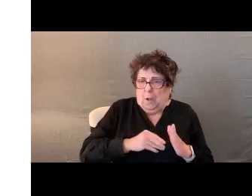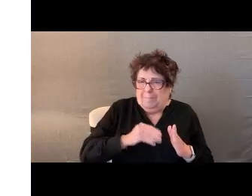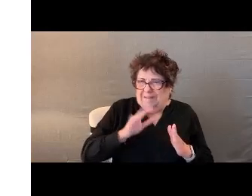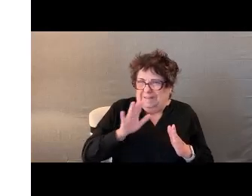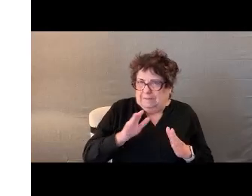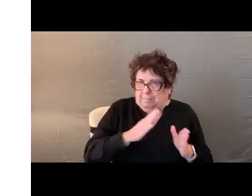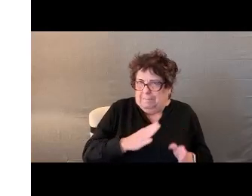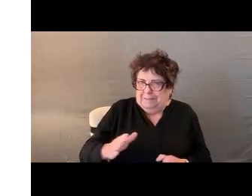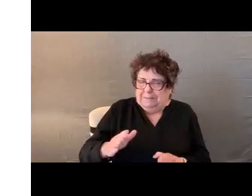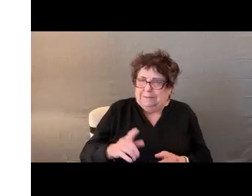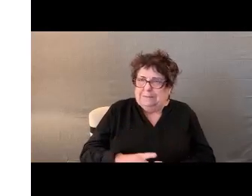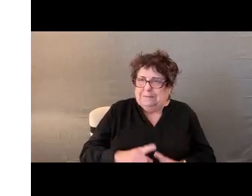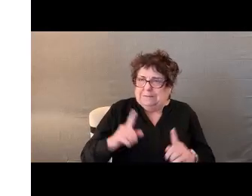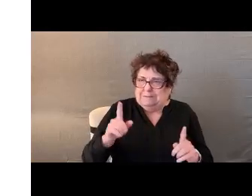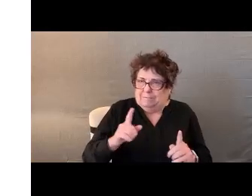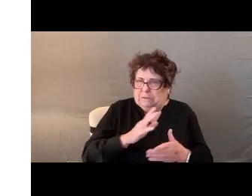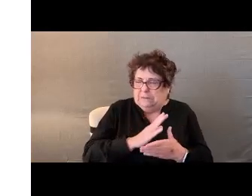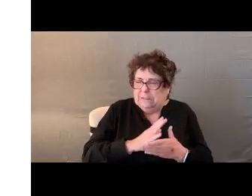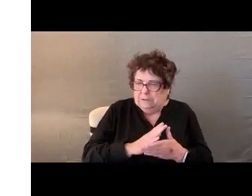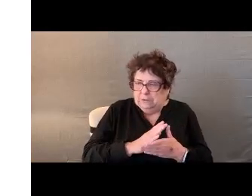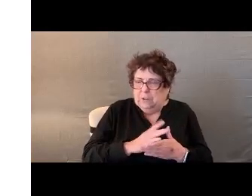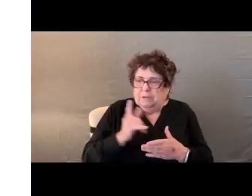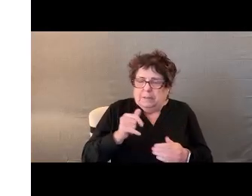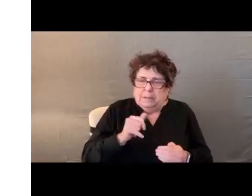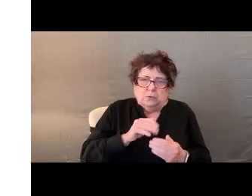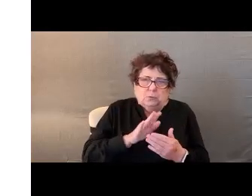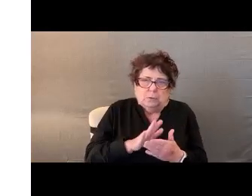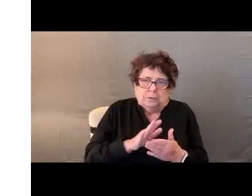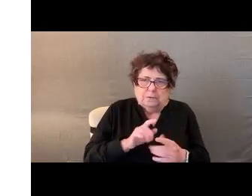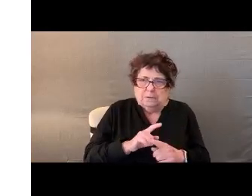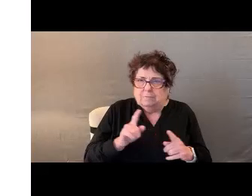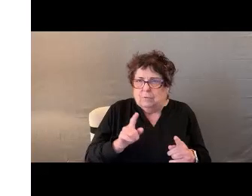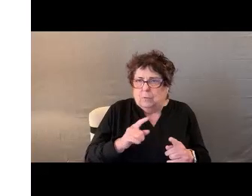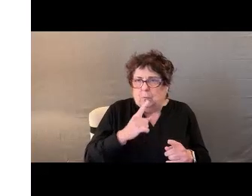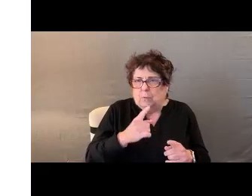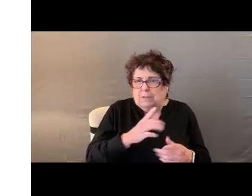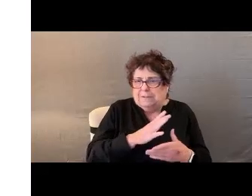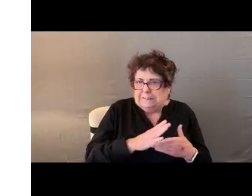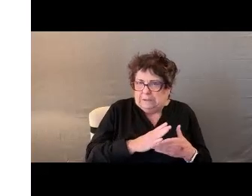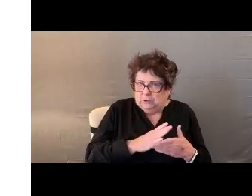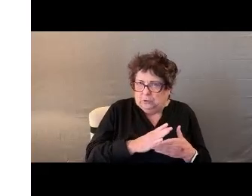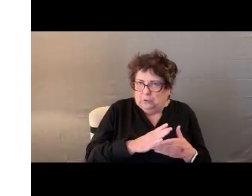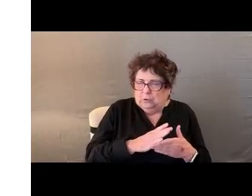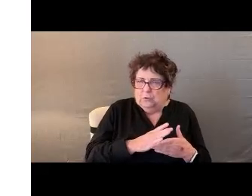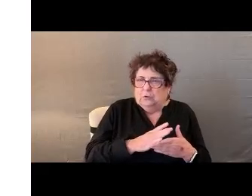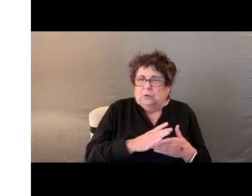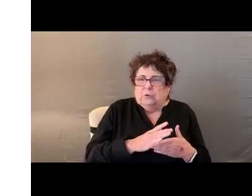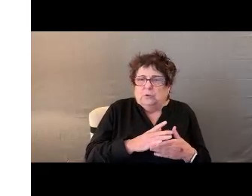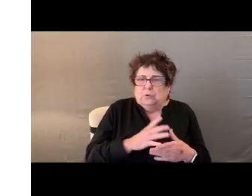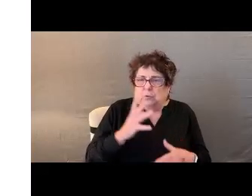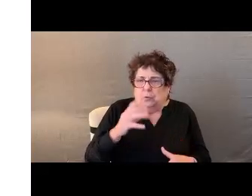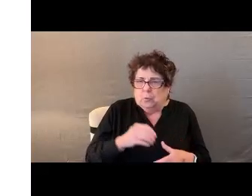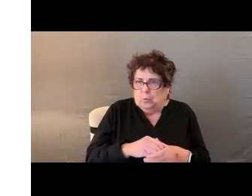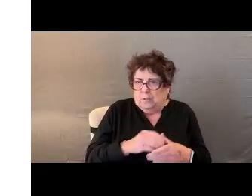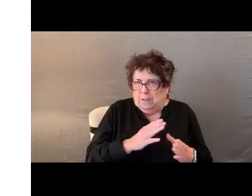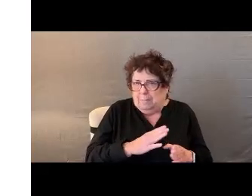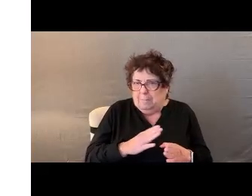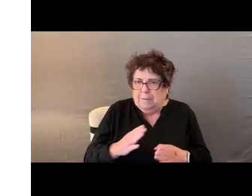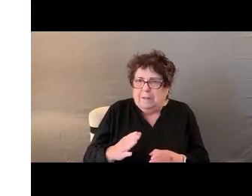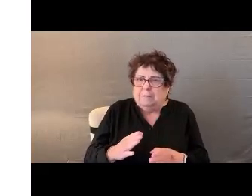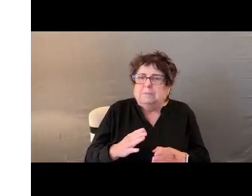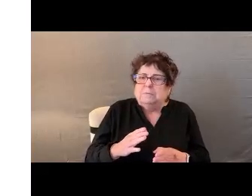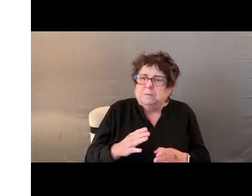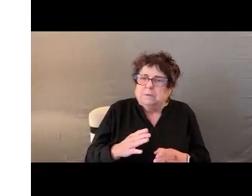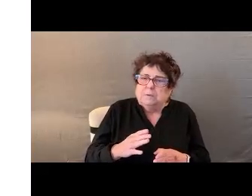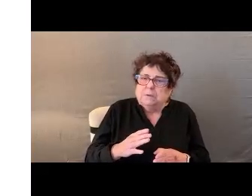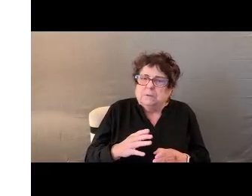different sections that they addressed differently. One of the sections that we include in the plan is the nature of your services.